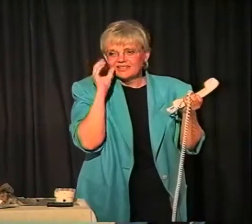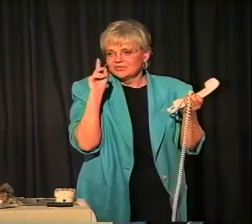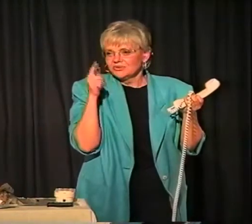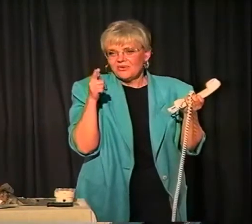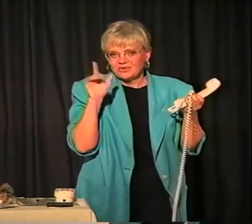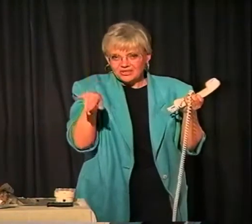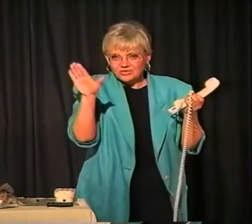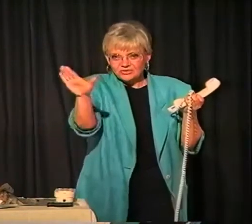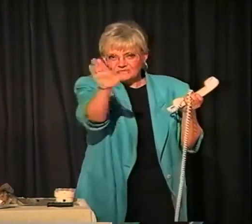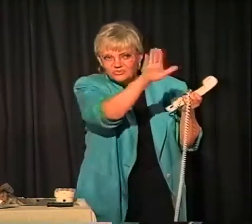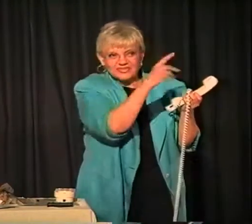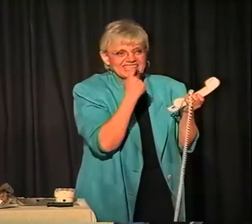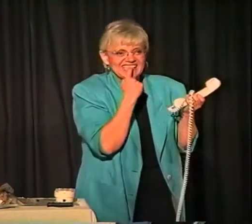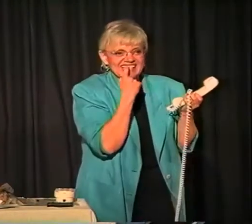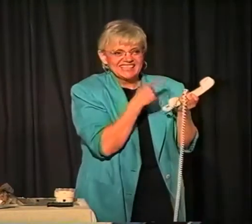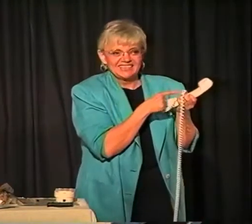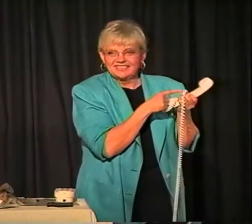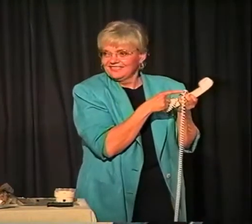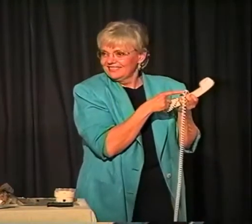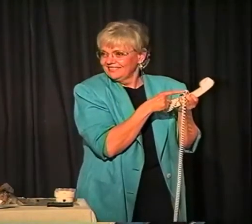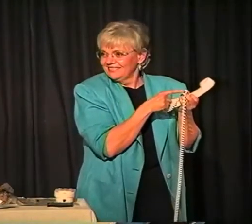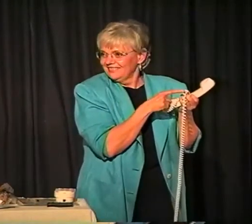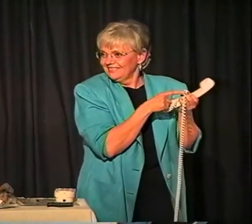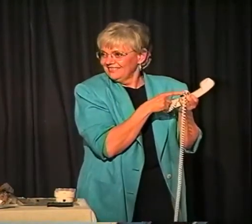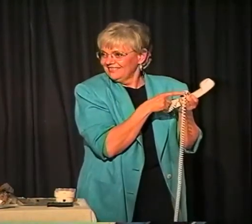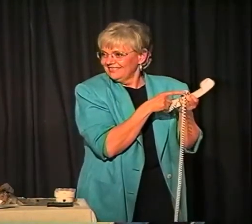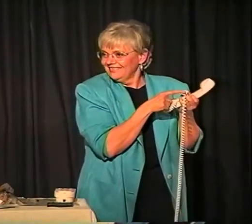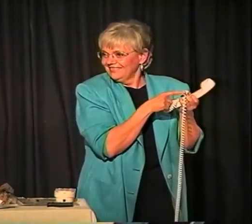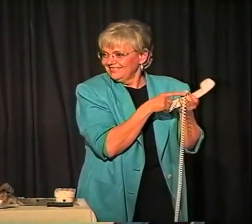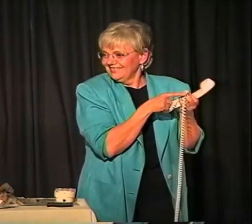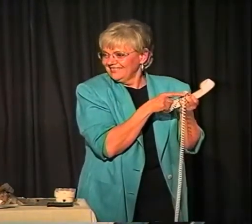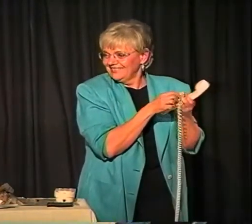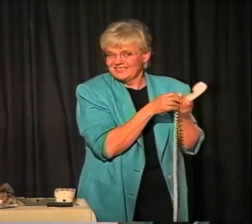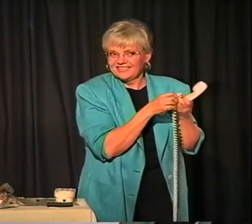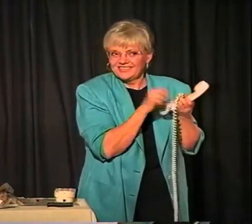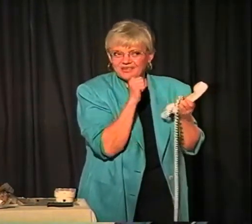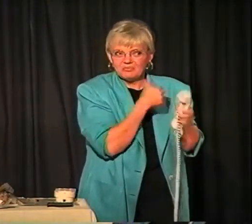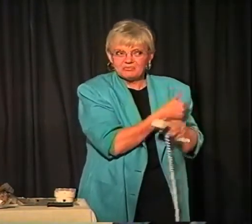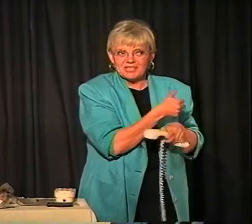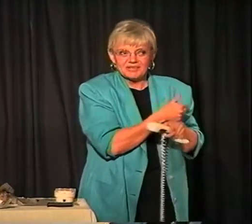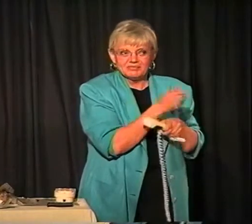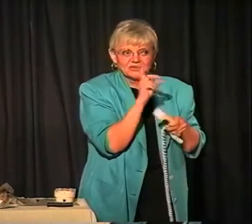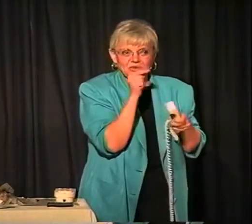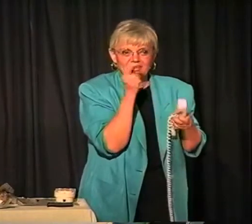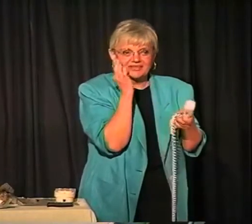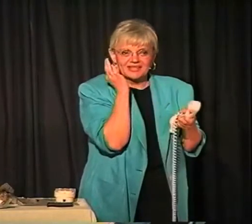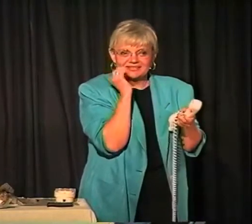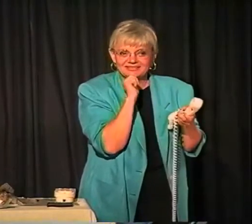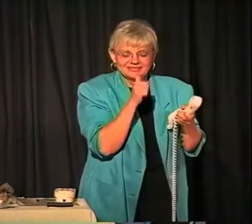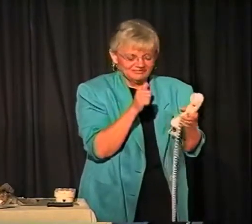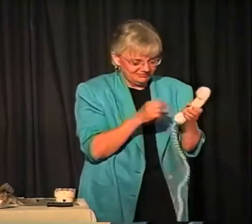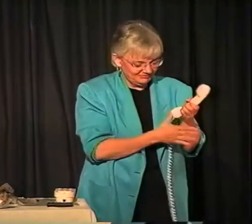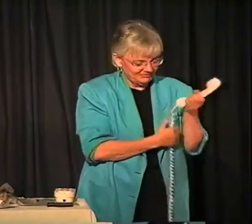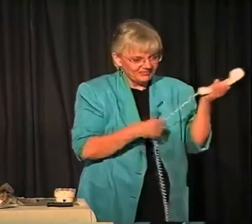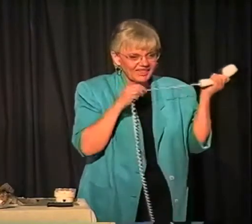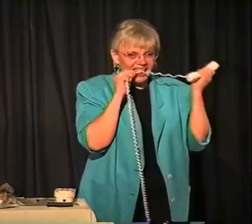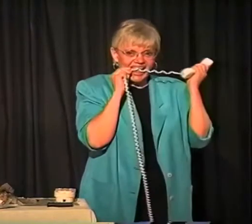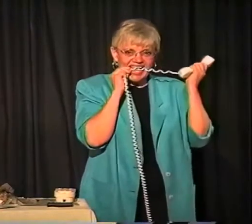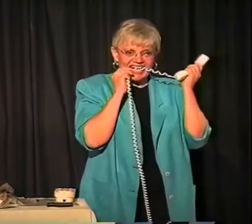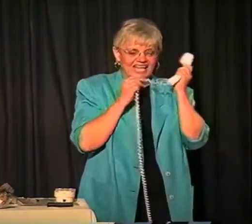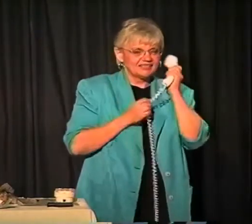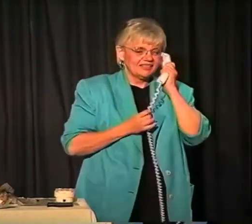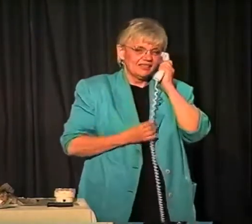Take a look at other people's houses. You'll see teeth marks in everybody's cord. You'll see it. It's there. Everybody chews on the cord. Don't blame the